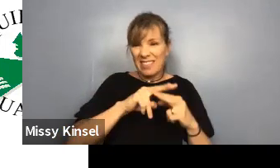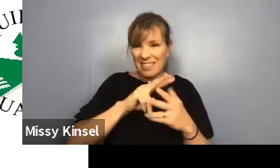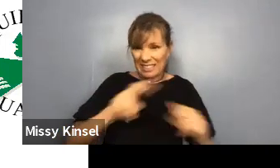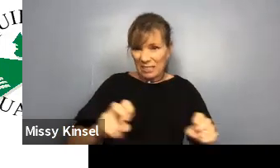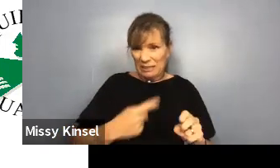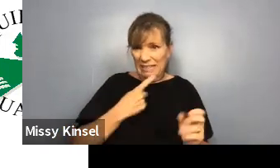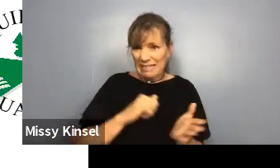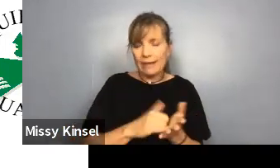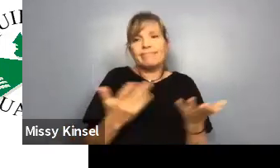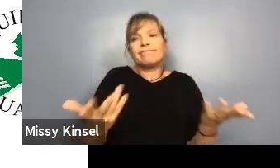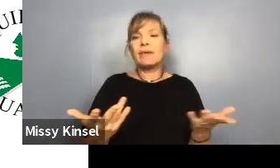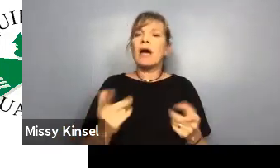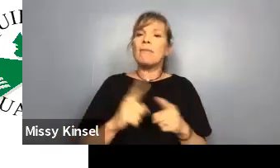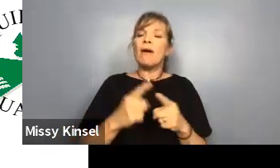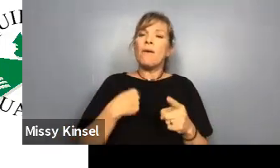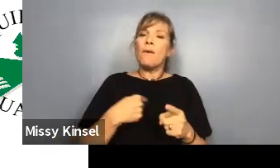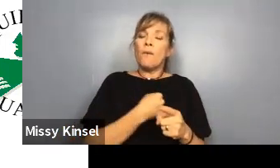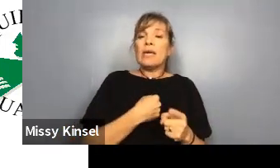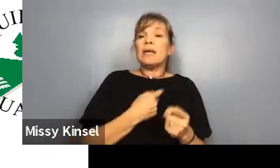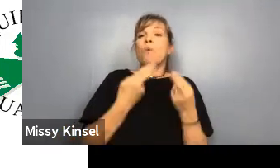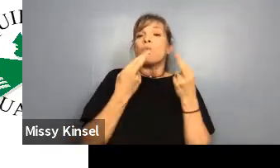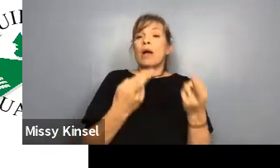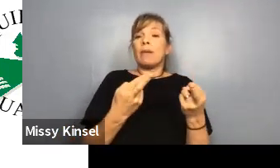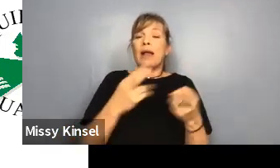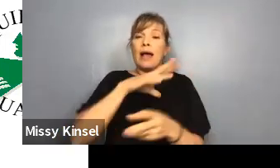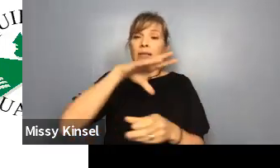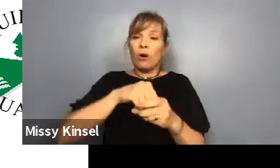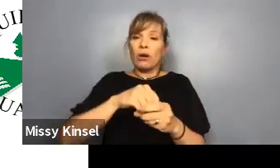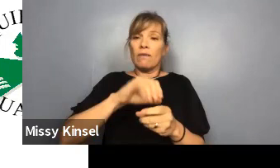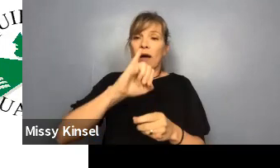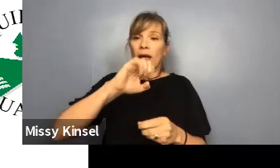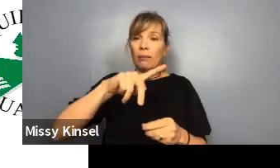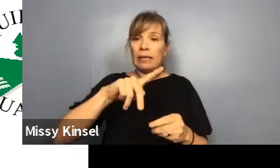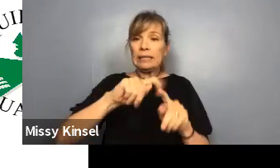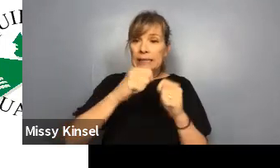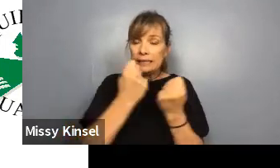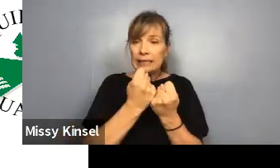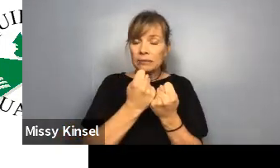we would recommend that you as part of the IEP team,